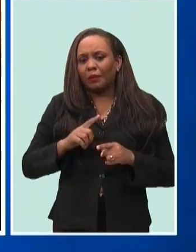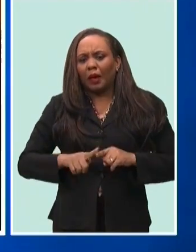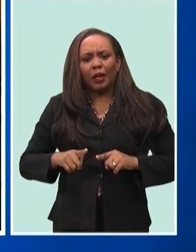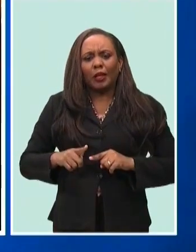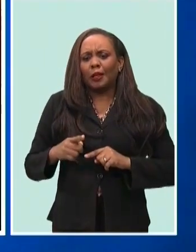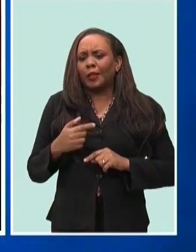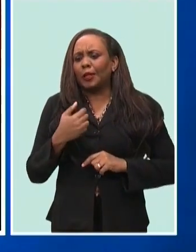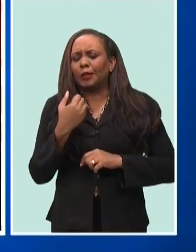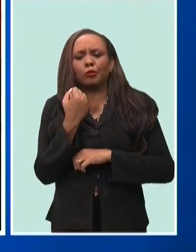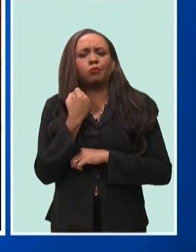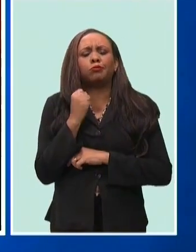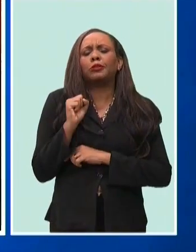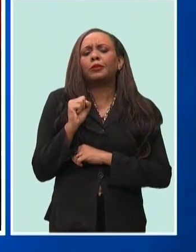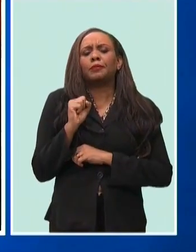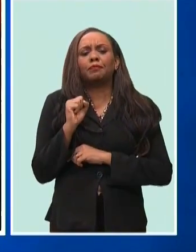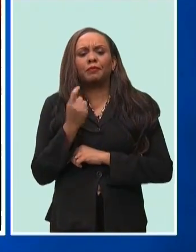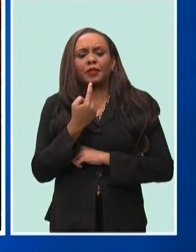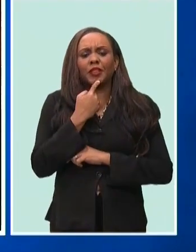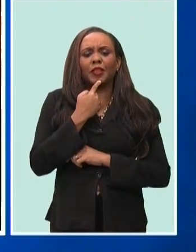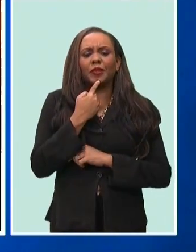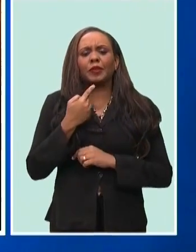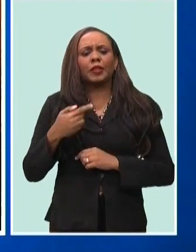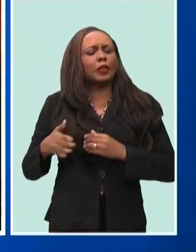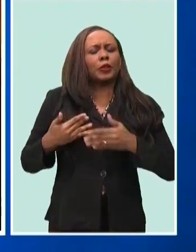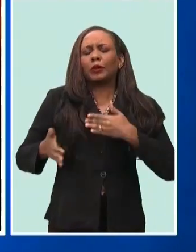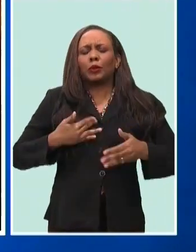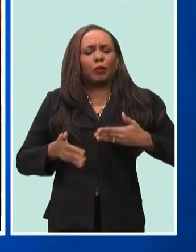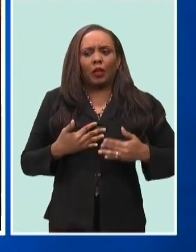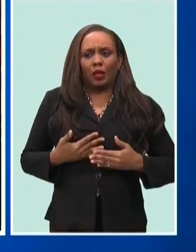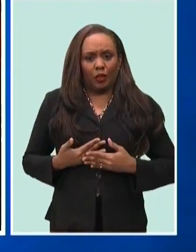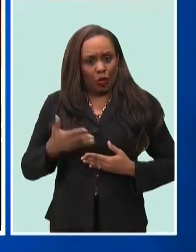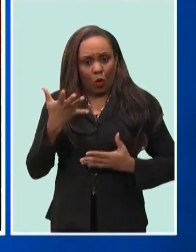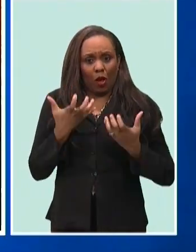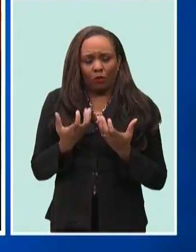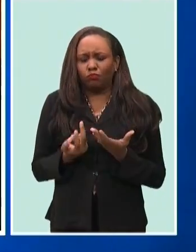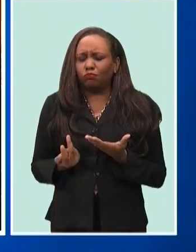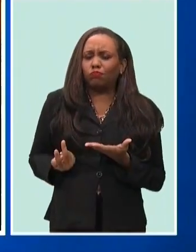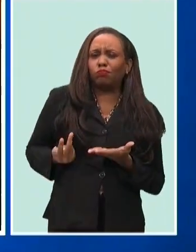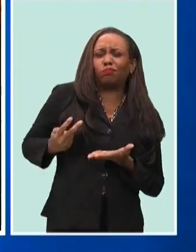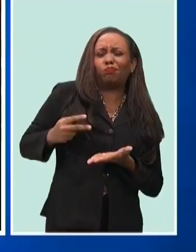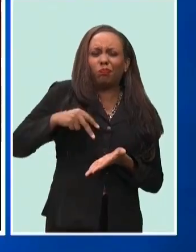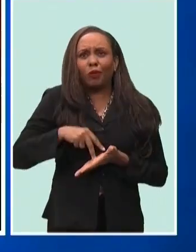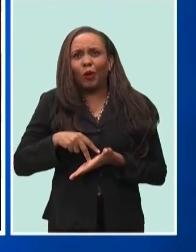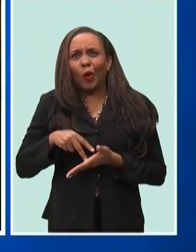disease get the best of her. She's decided that despite the ailment, she wants to walk.